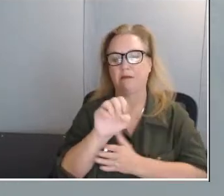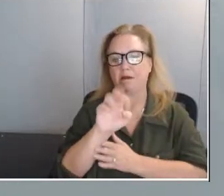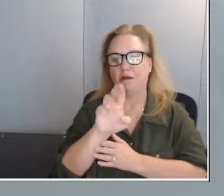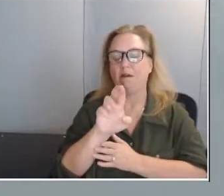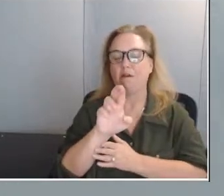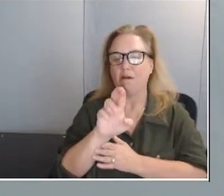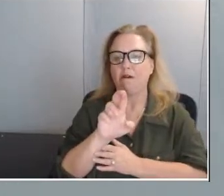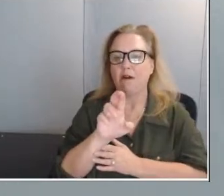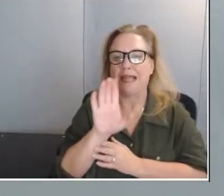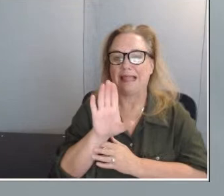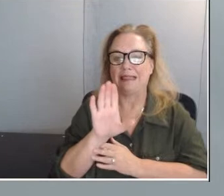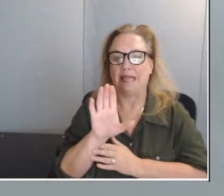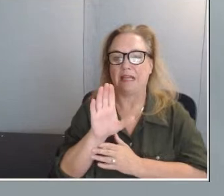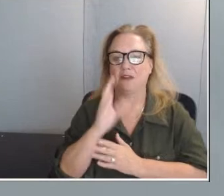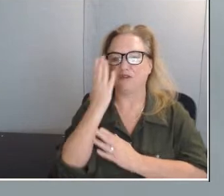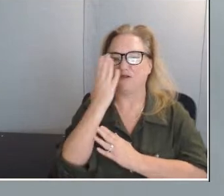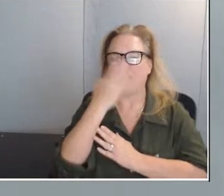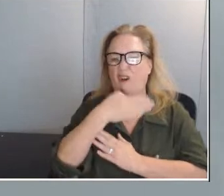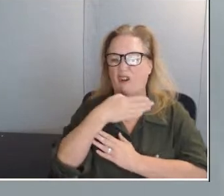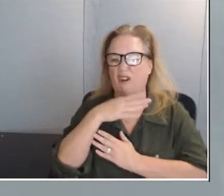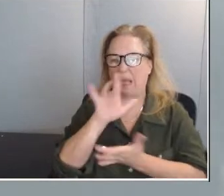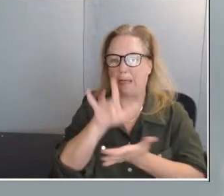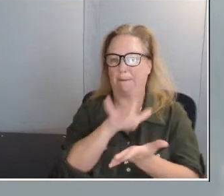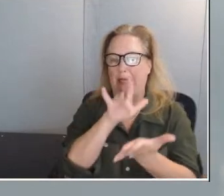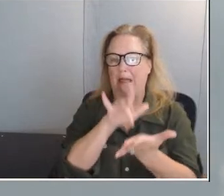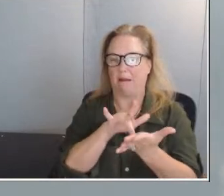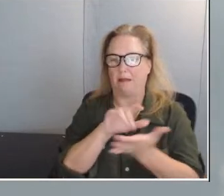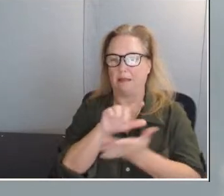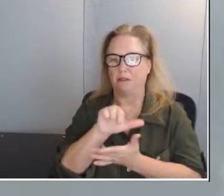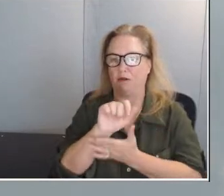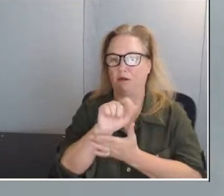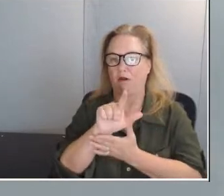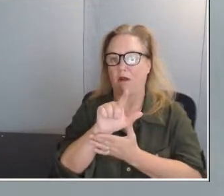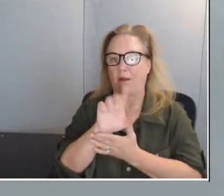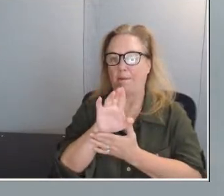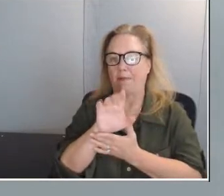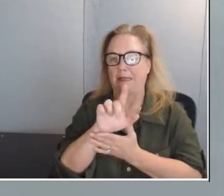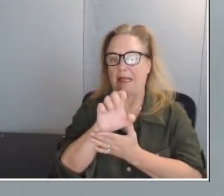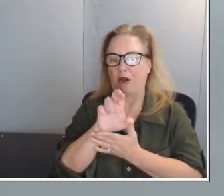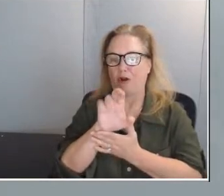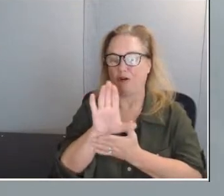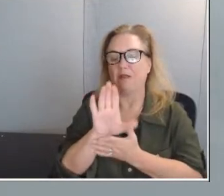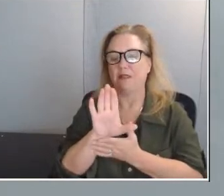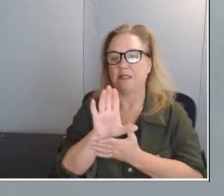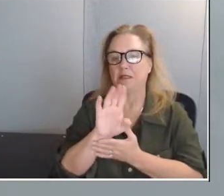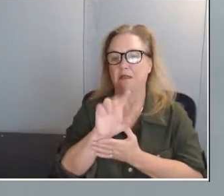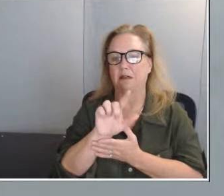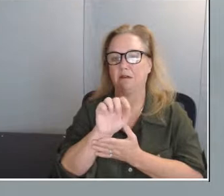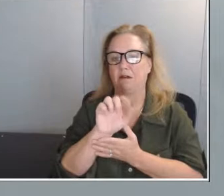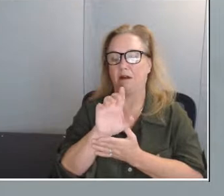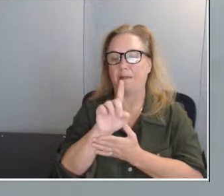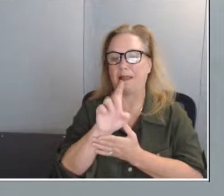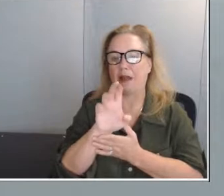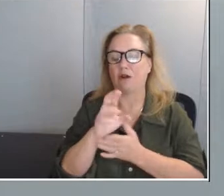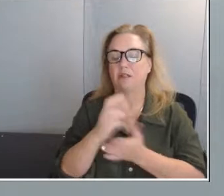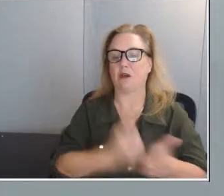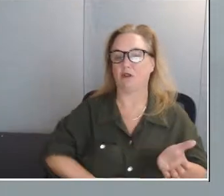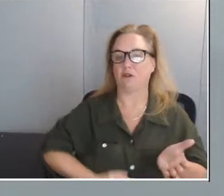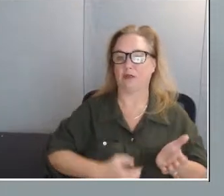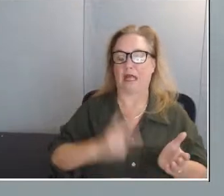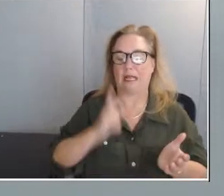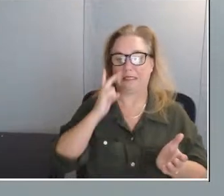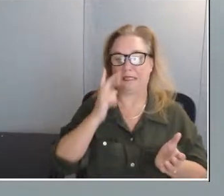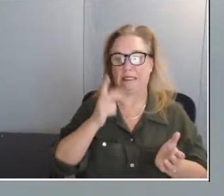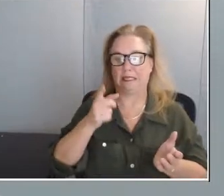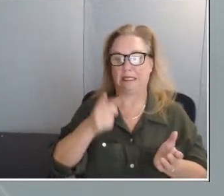actually, that really dark area in the center of the screen is the gallbladder. And this is Brett's ultrasound, and it shows, in my eyes, that